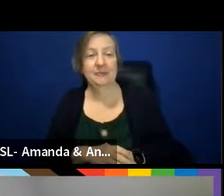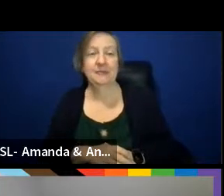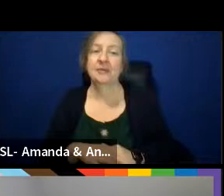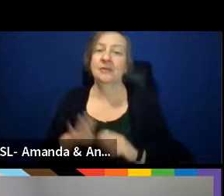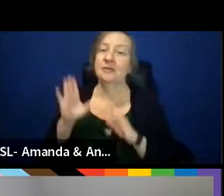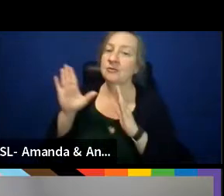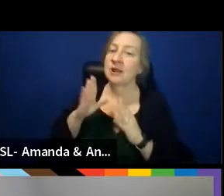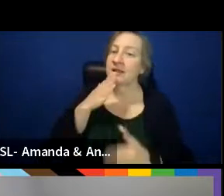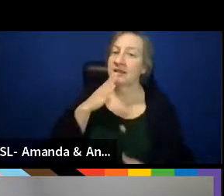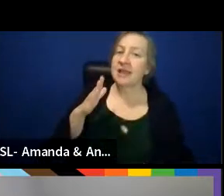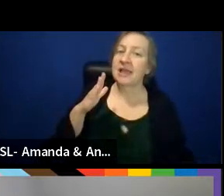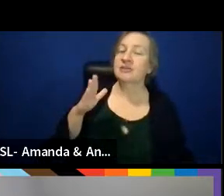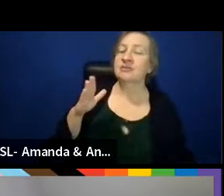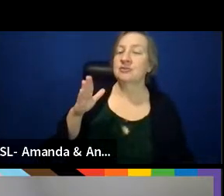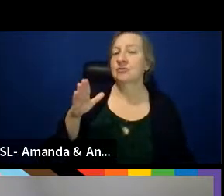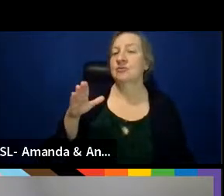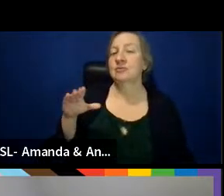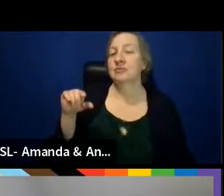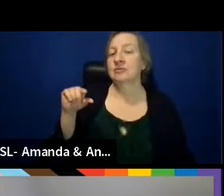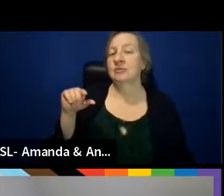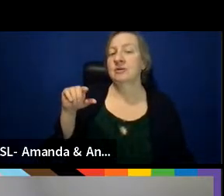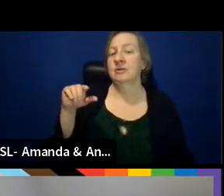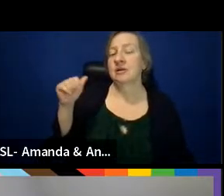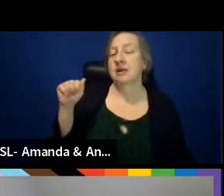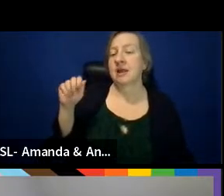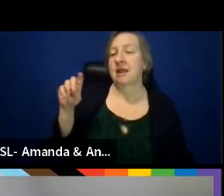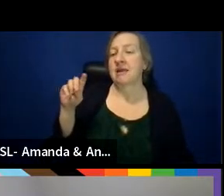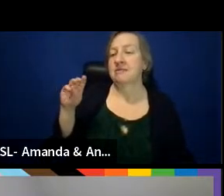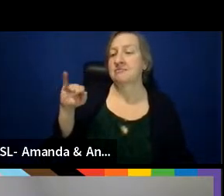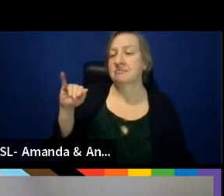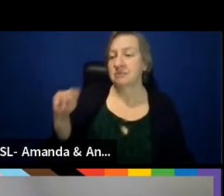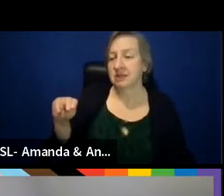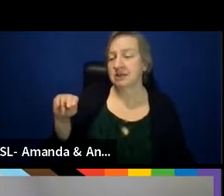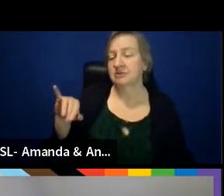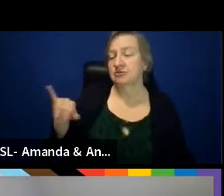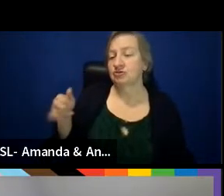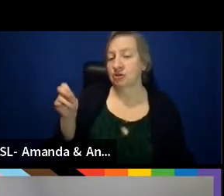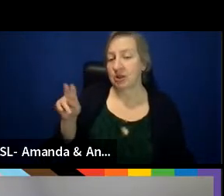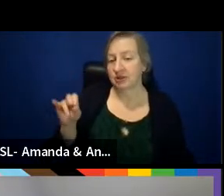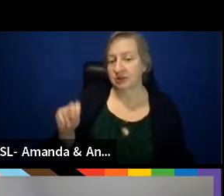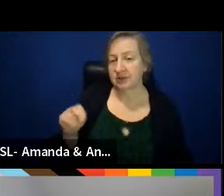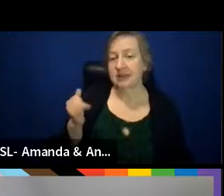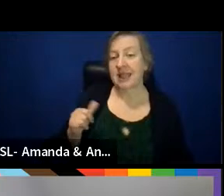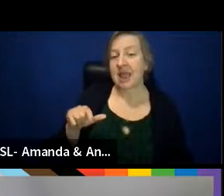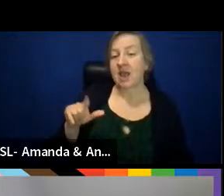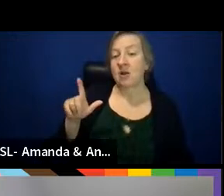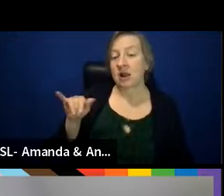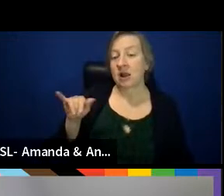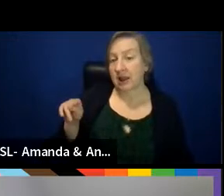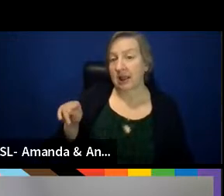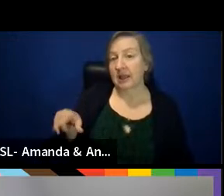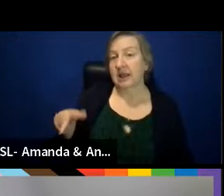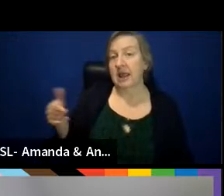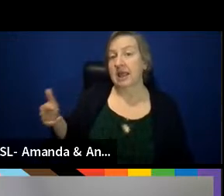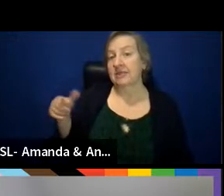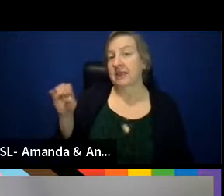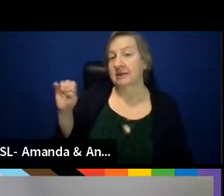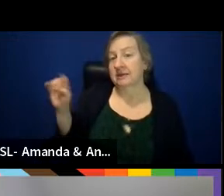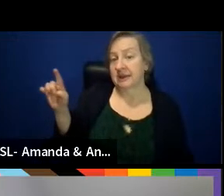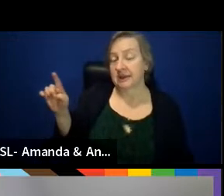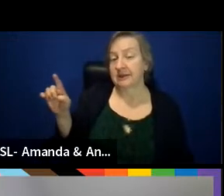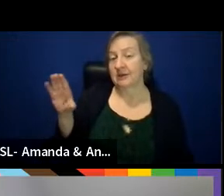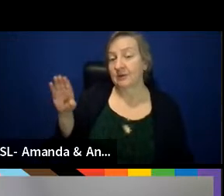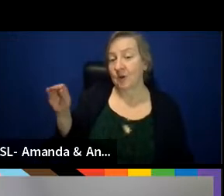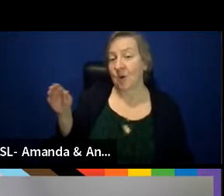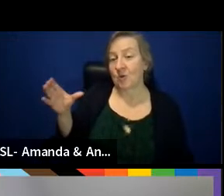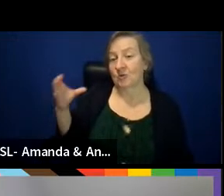thank you, Administrator Johnson. Next, we'll go to Co-Chair Lynn, and then go to Co-Chair Ed. I'll